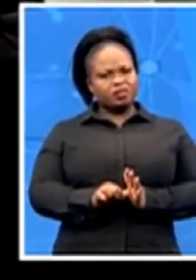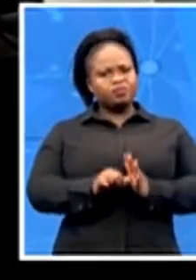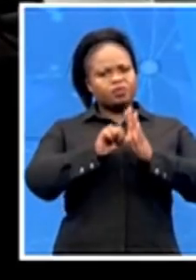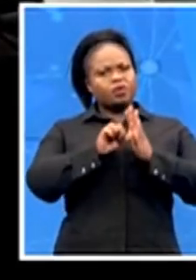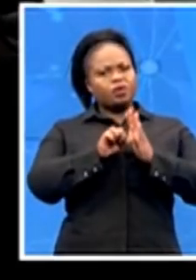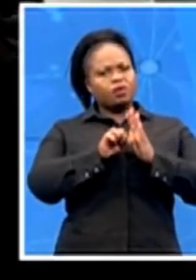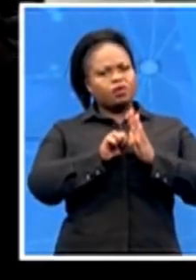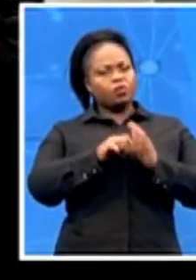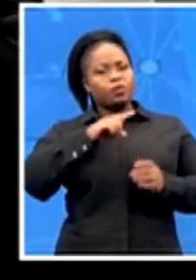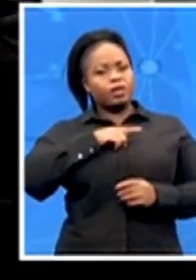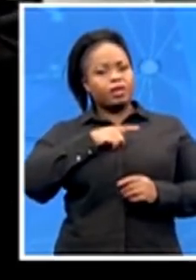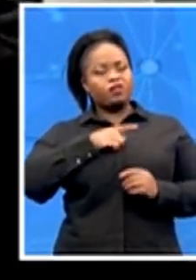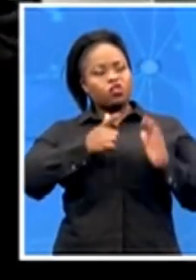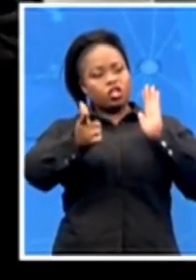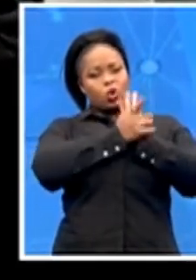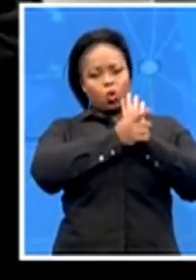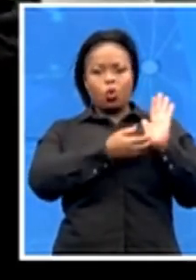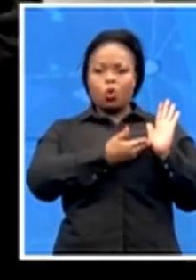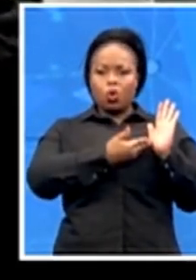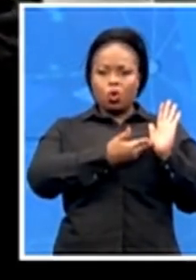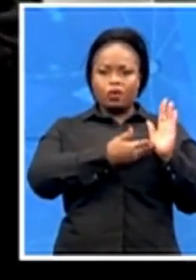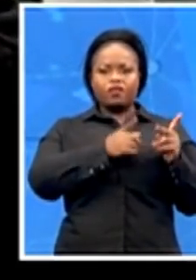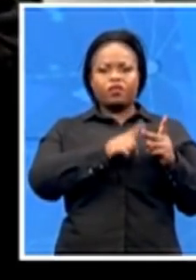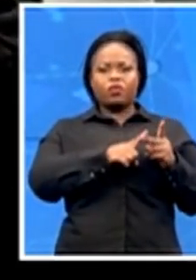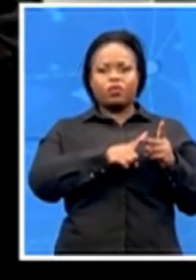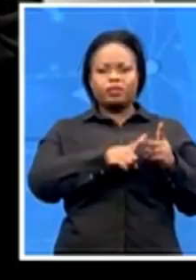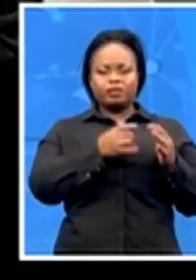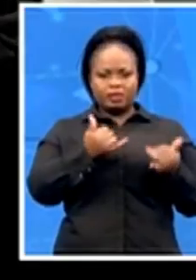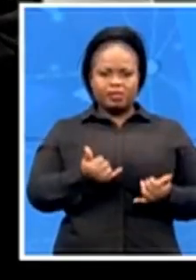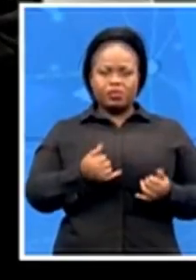important for this era, particularly in the era of COVID, that